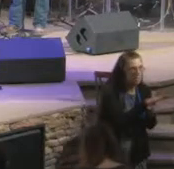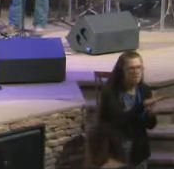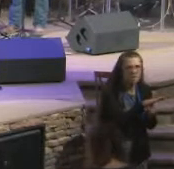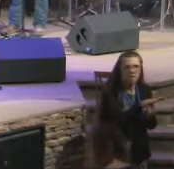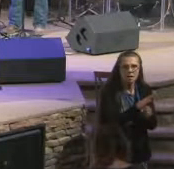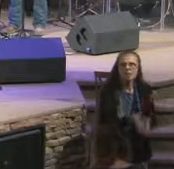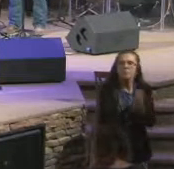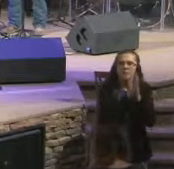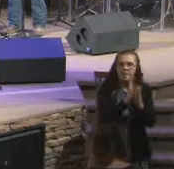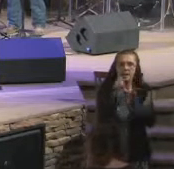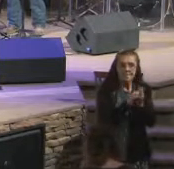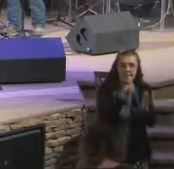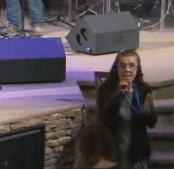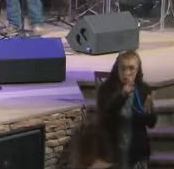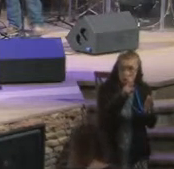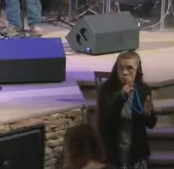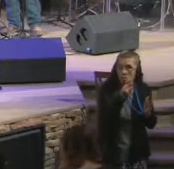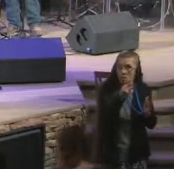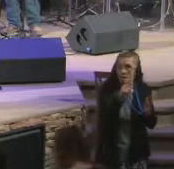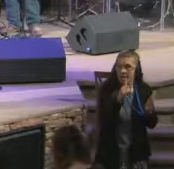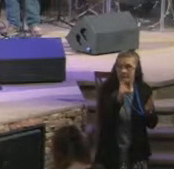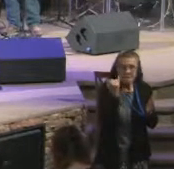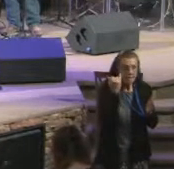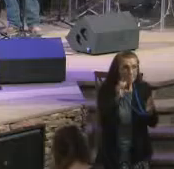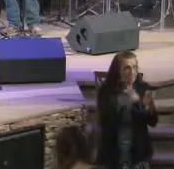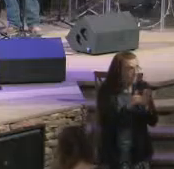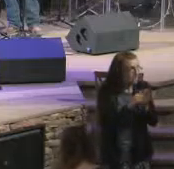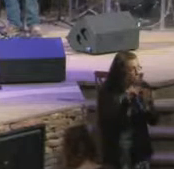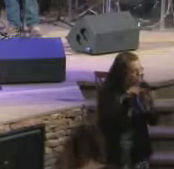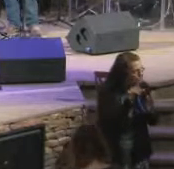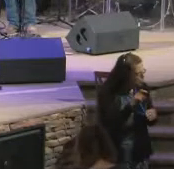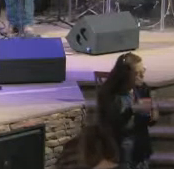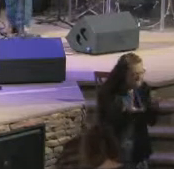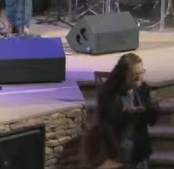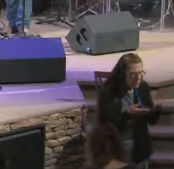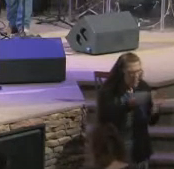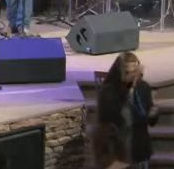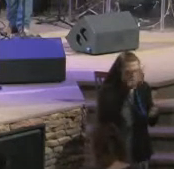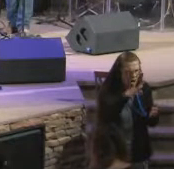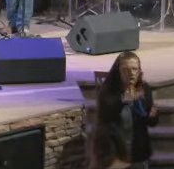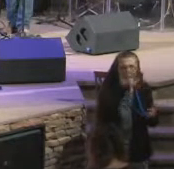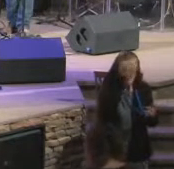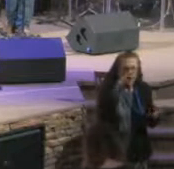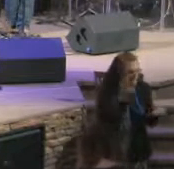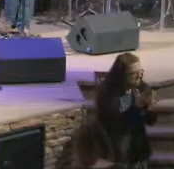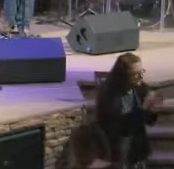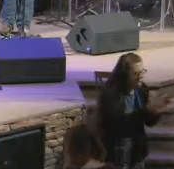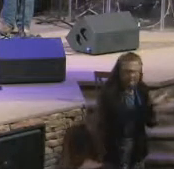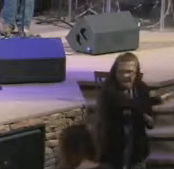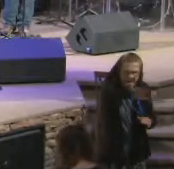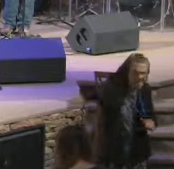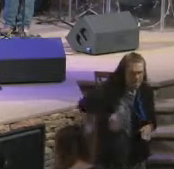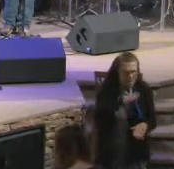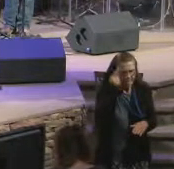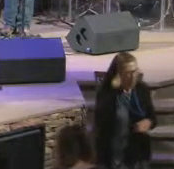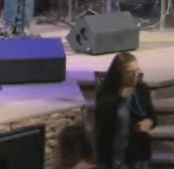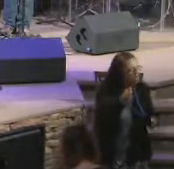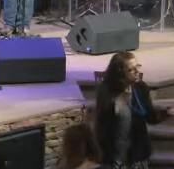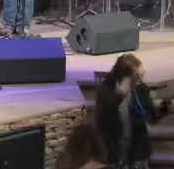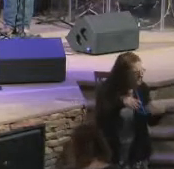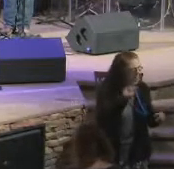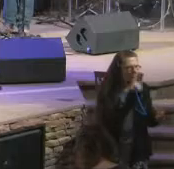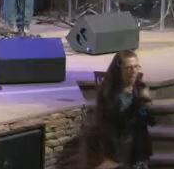I'm going to ask if that's you. If that's you and you need something from God today, God's stopping everything for you. Would you come right now?